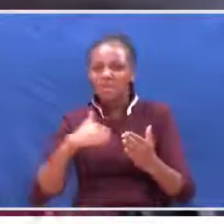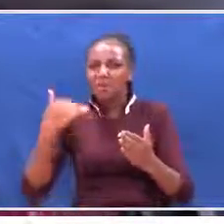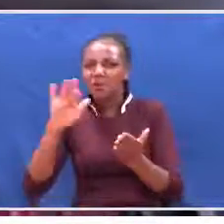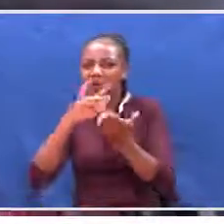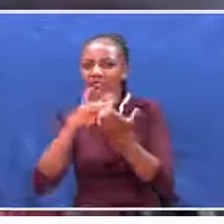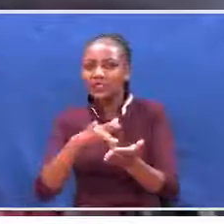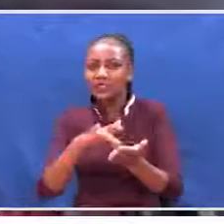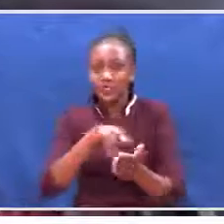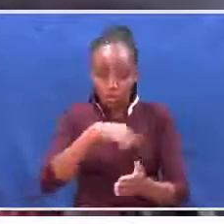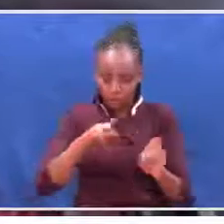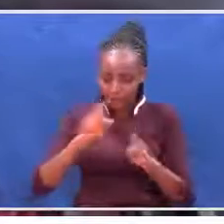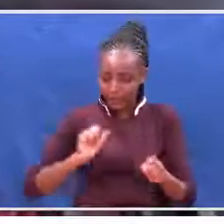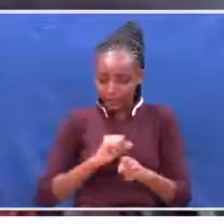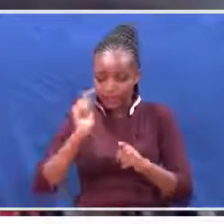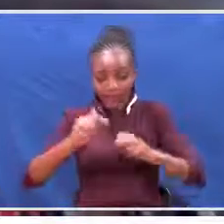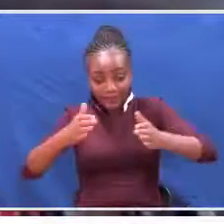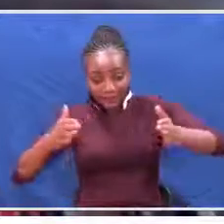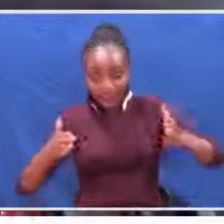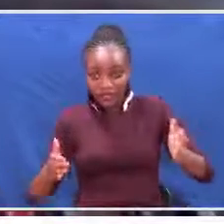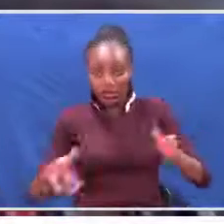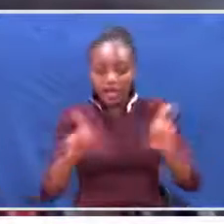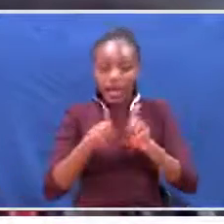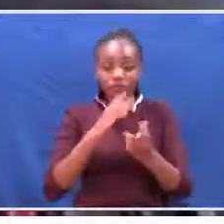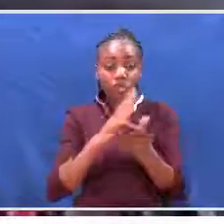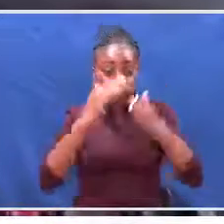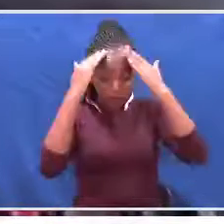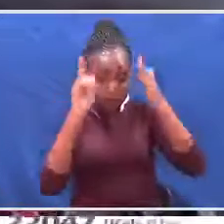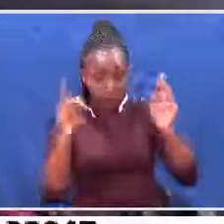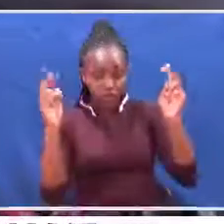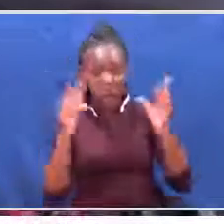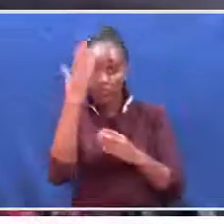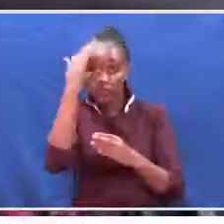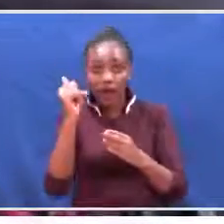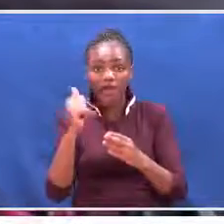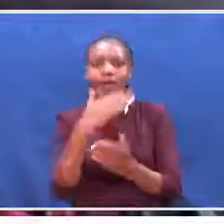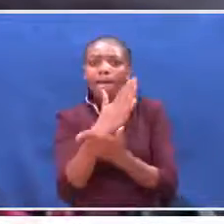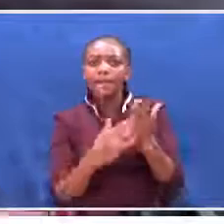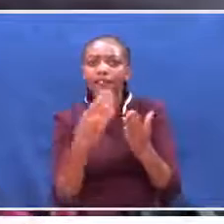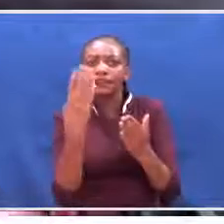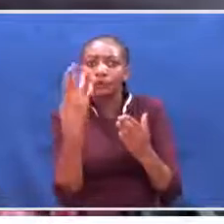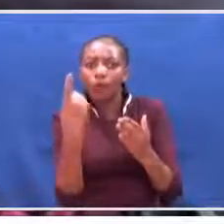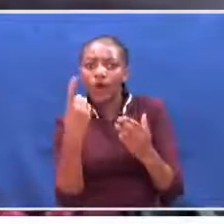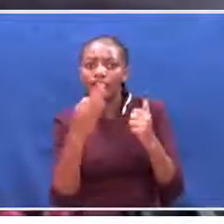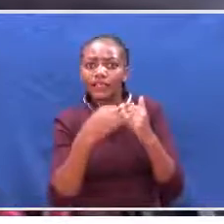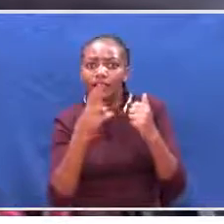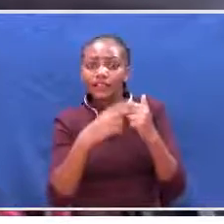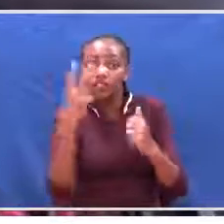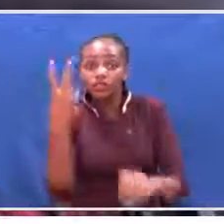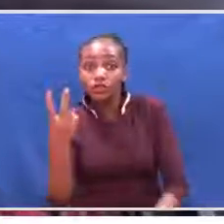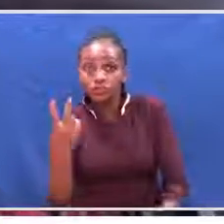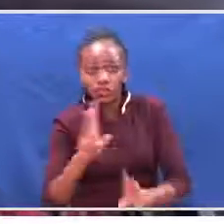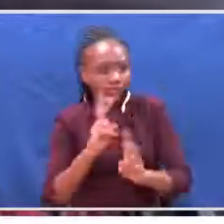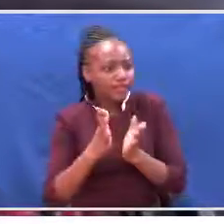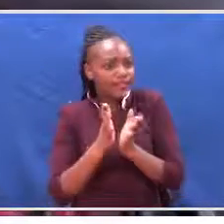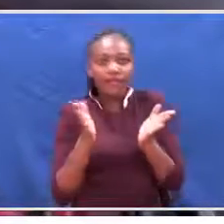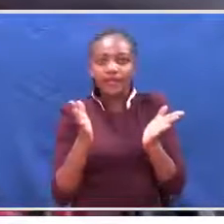that it is us, the Senate, who must sit down and look at this issue, because Article 187.2 is very